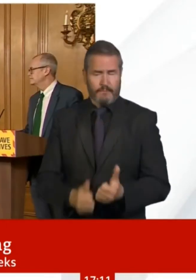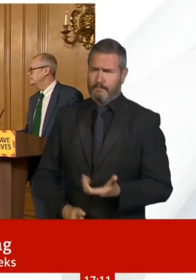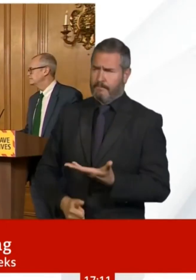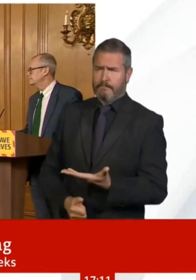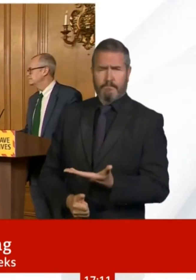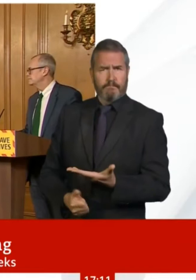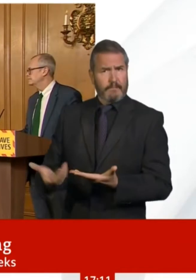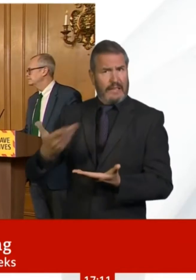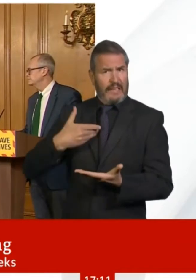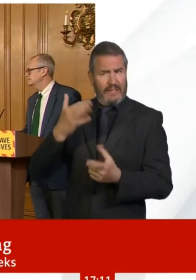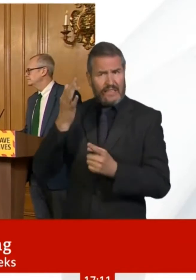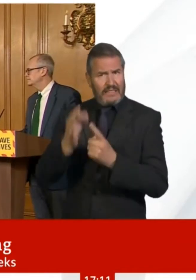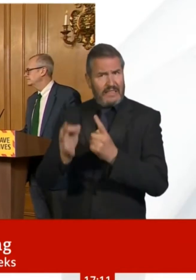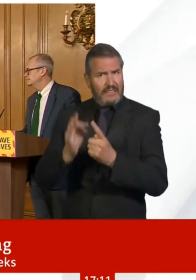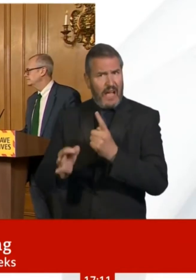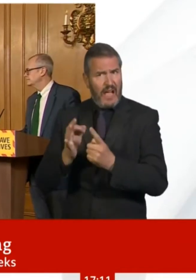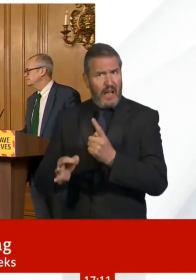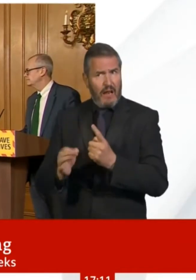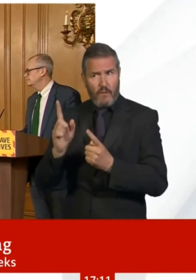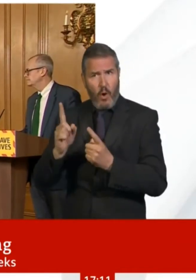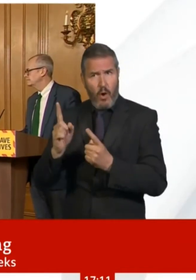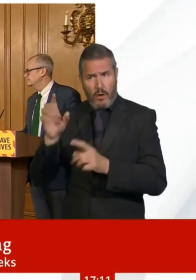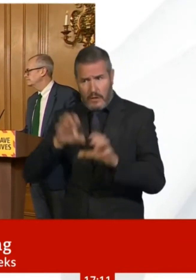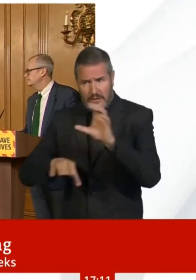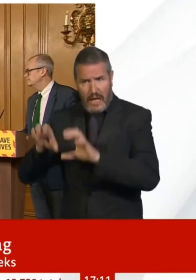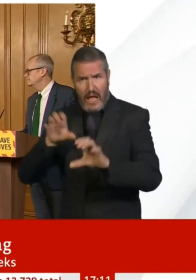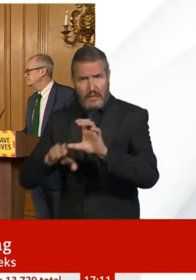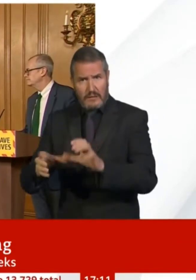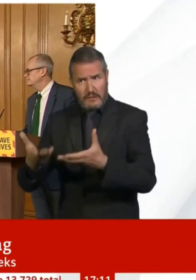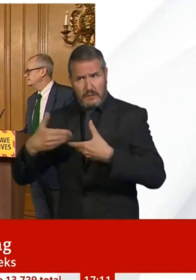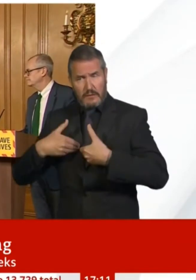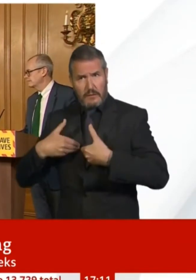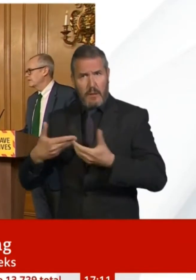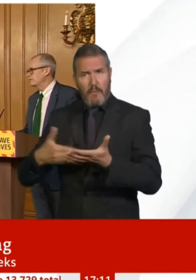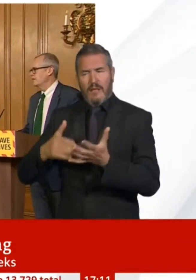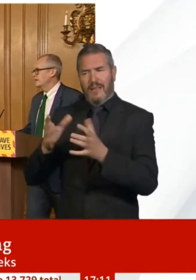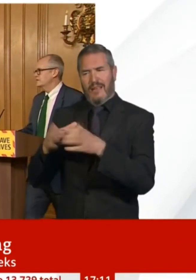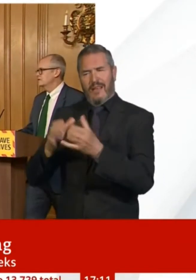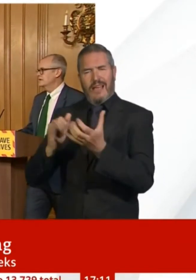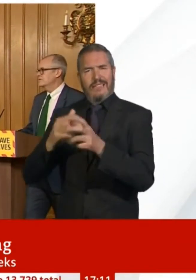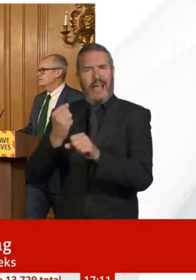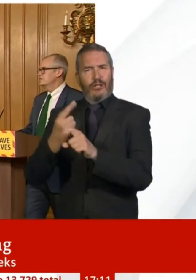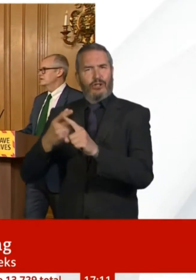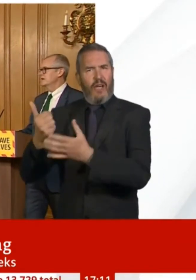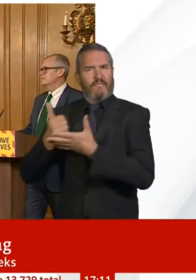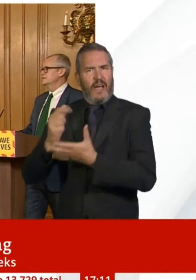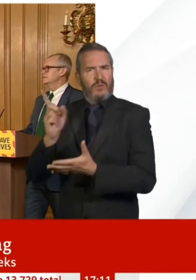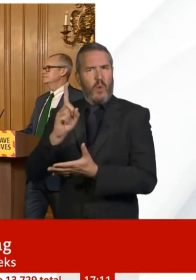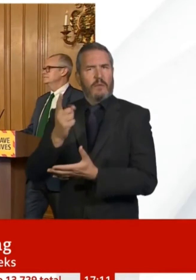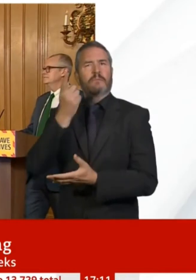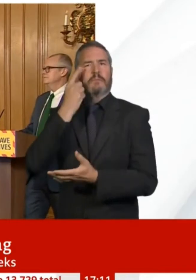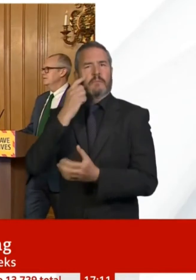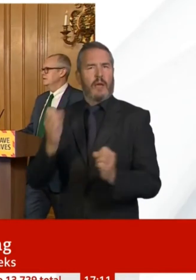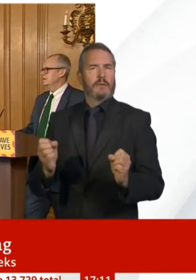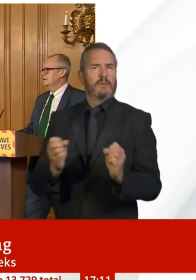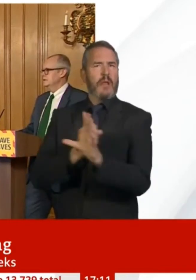more detail on both the state of the coronavirus, but also Sage's advice today. I'll do that, yes. Can I have the first slide,